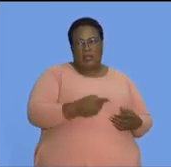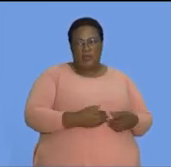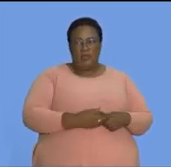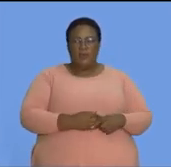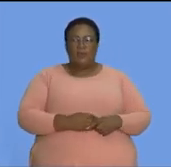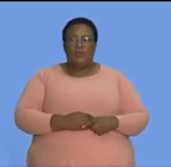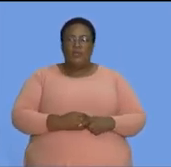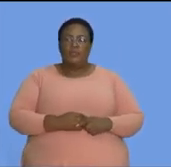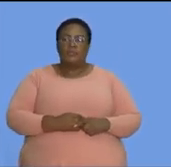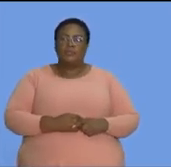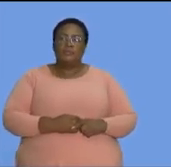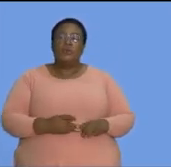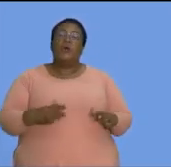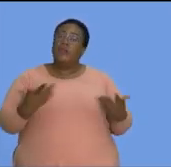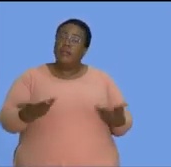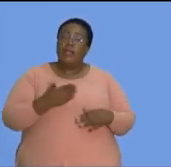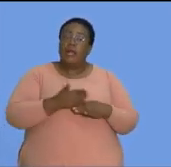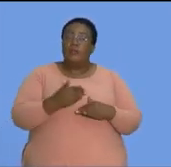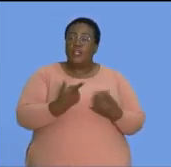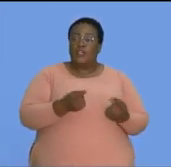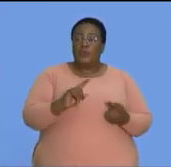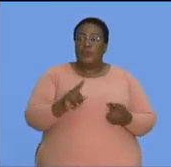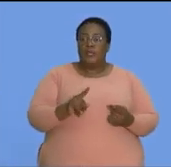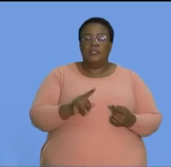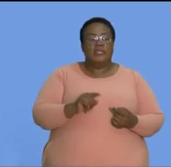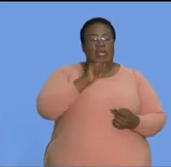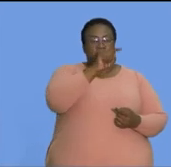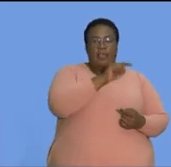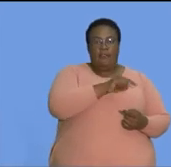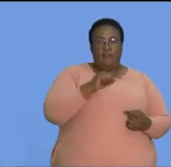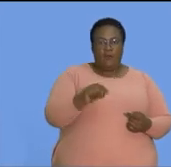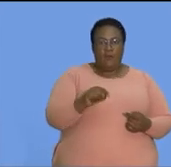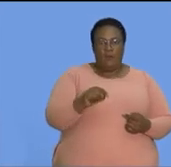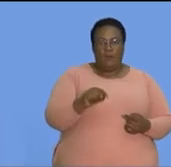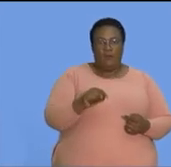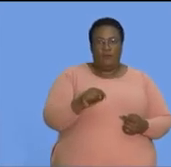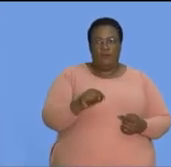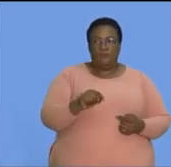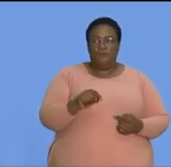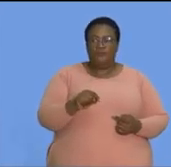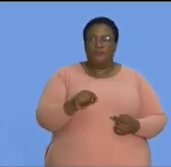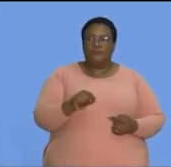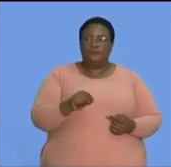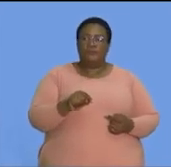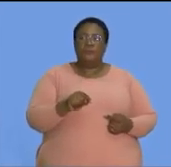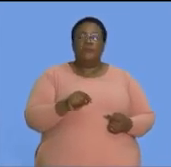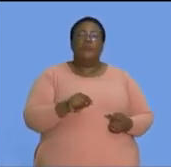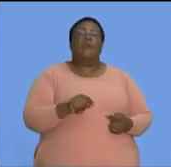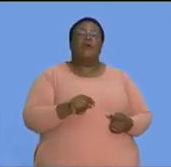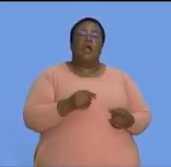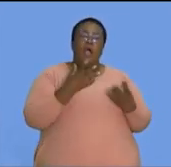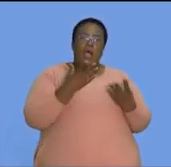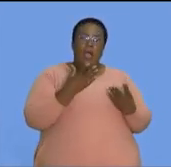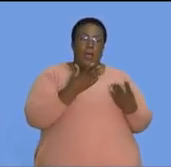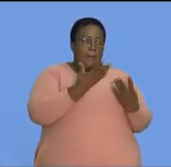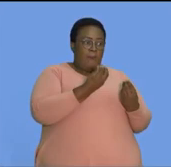160,000. And then what will you then do from here? You will then say, therefore, the original amount